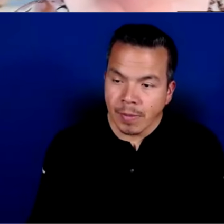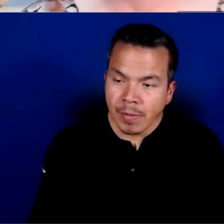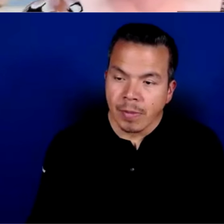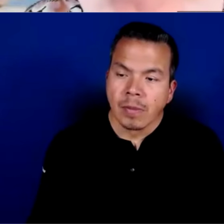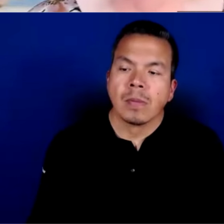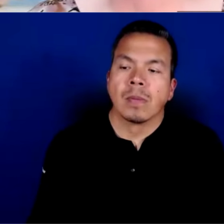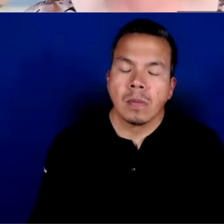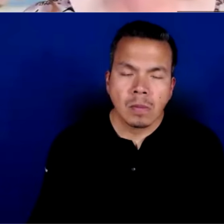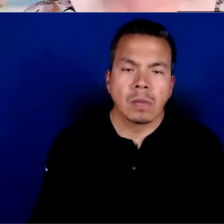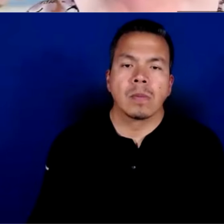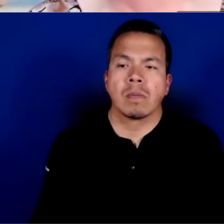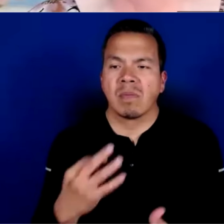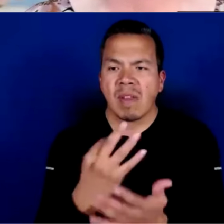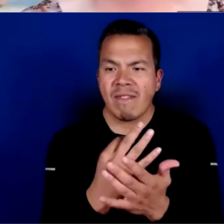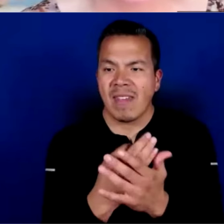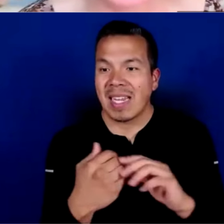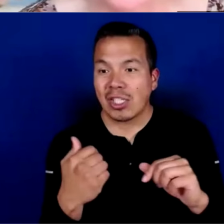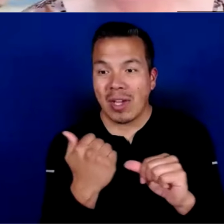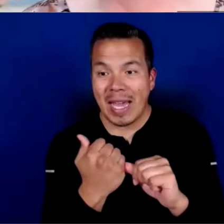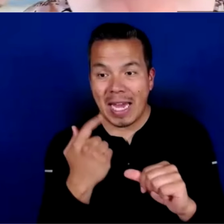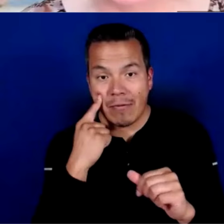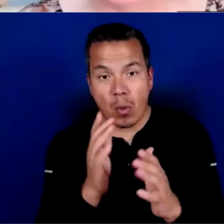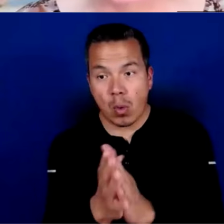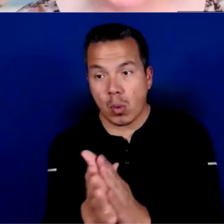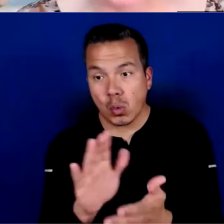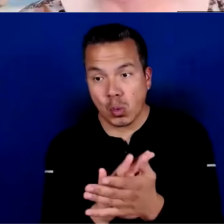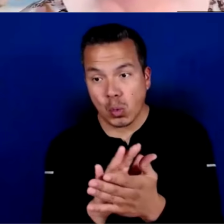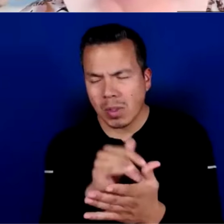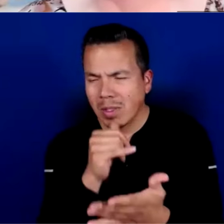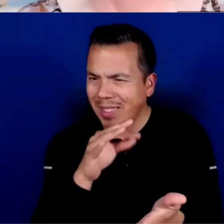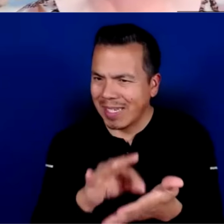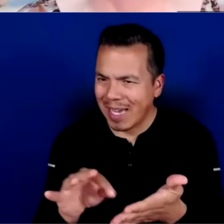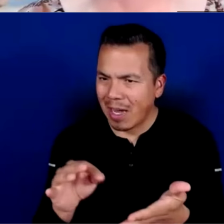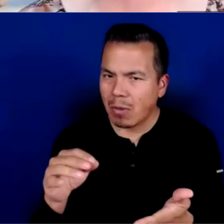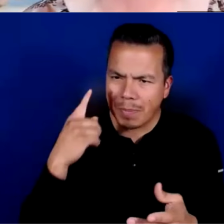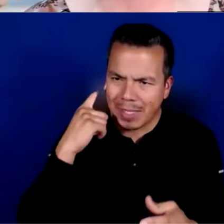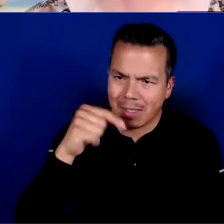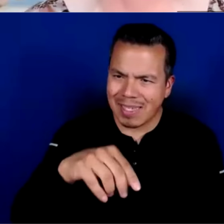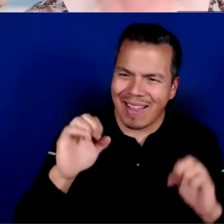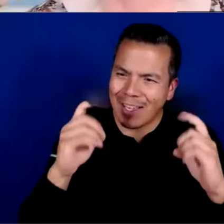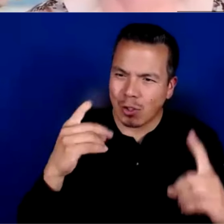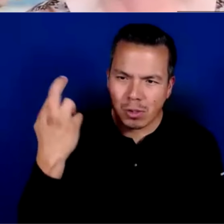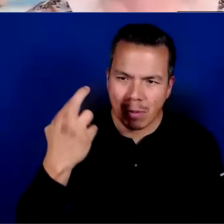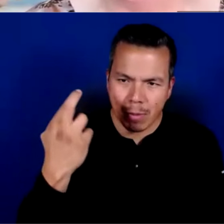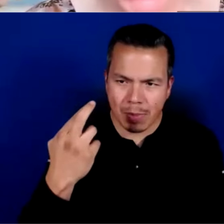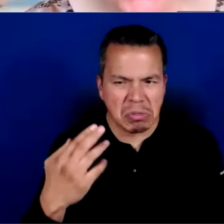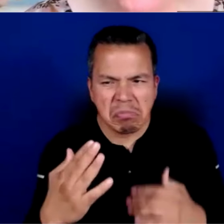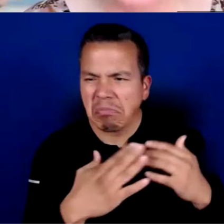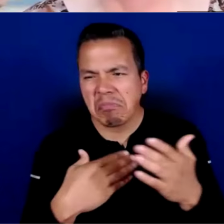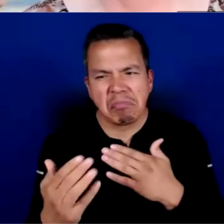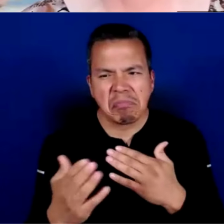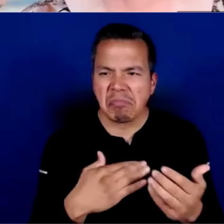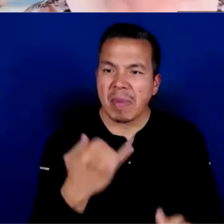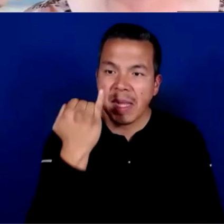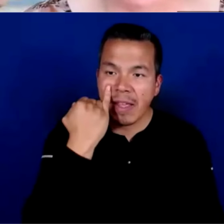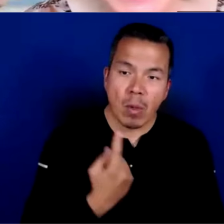aid that you receive to go to school does not count if it's for educational purposes. And it doesn't matter whether it's a loan,